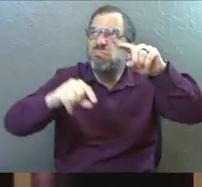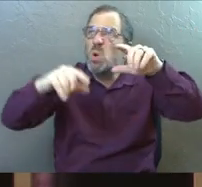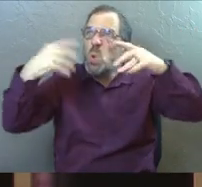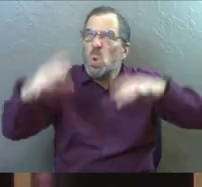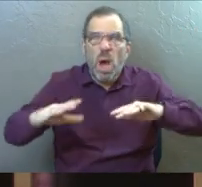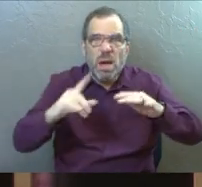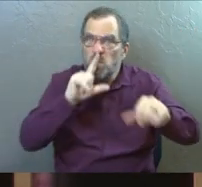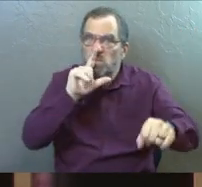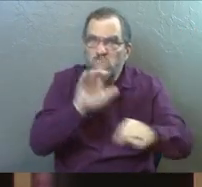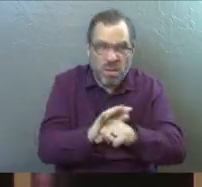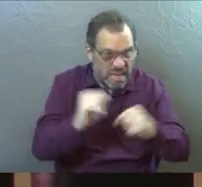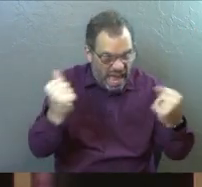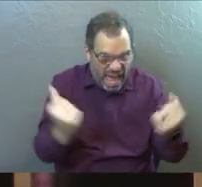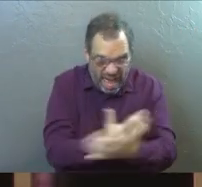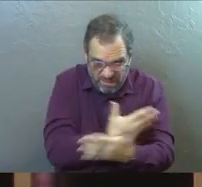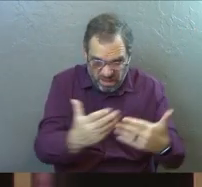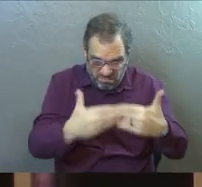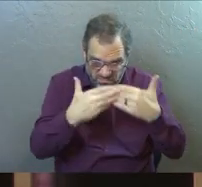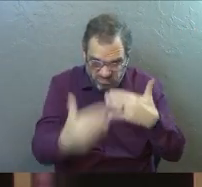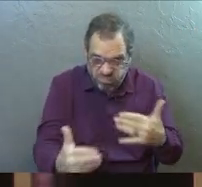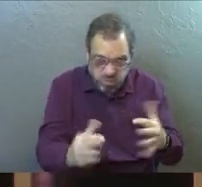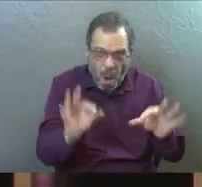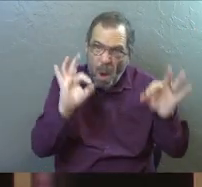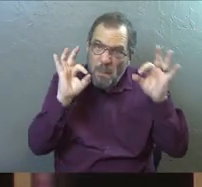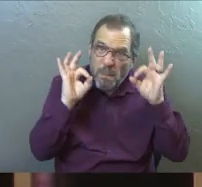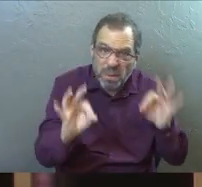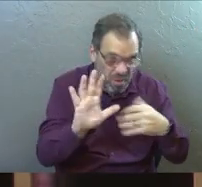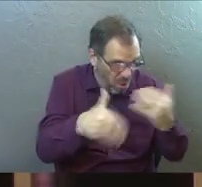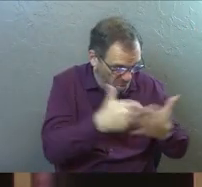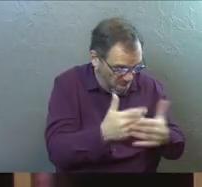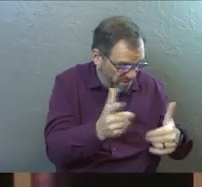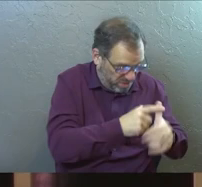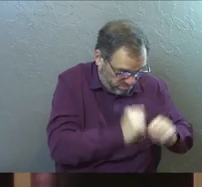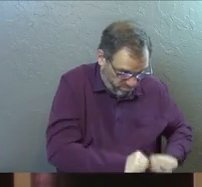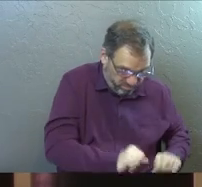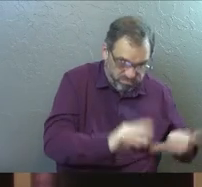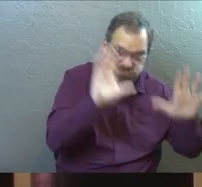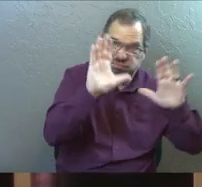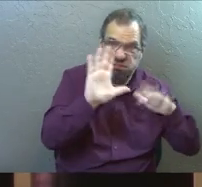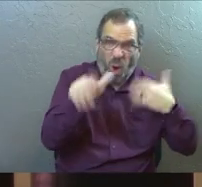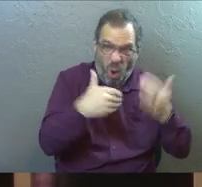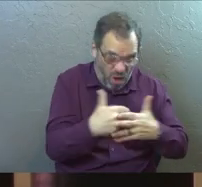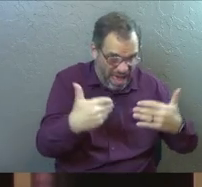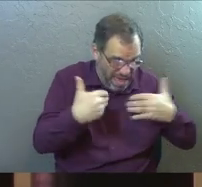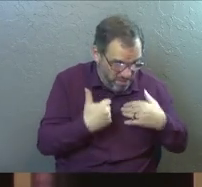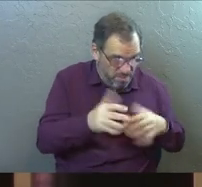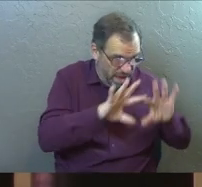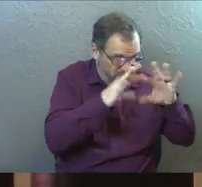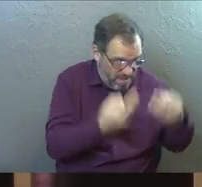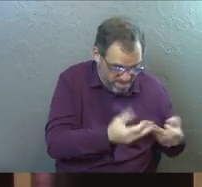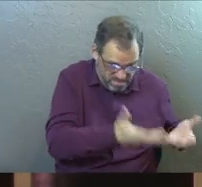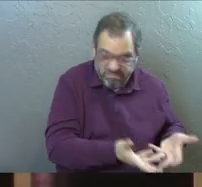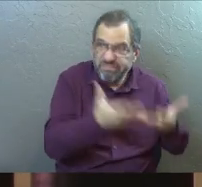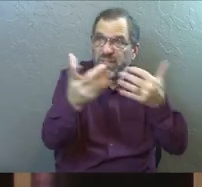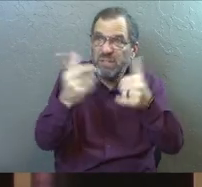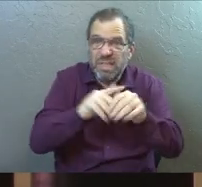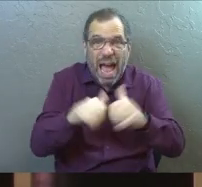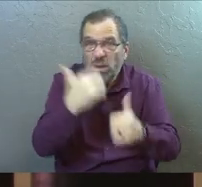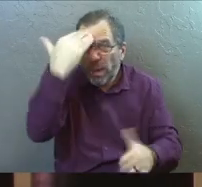guarantees do I have that everything else is going to be rosy after I've sacrificed precious resources from my family to the